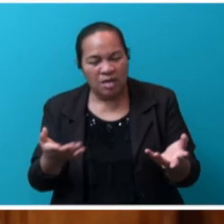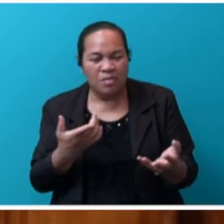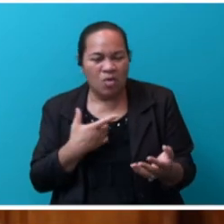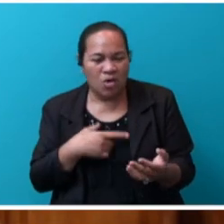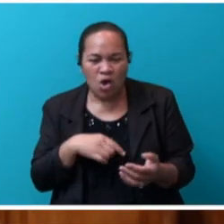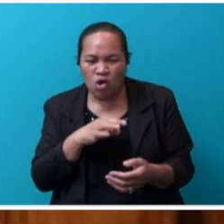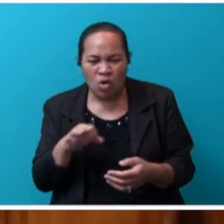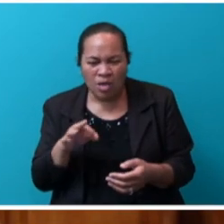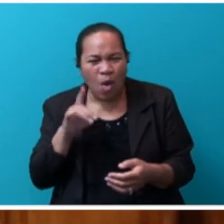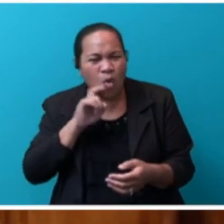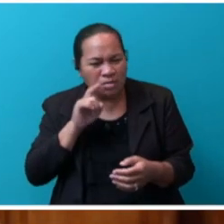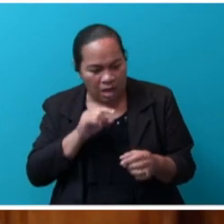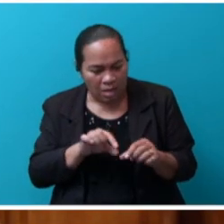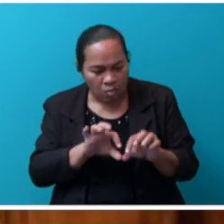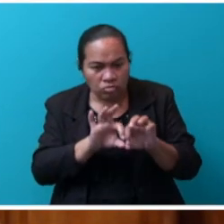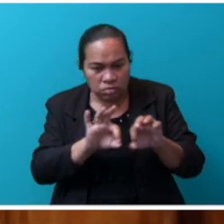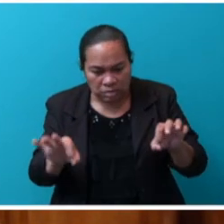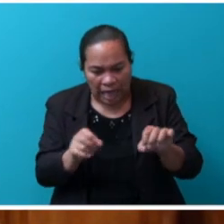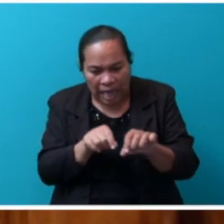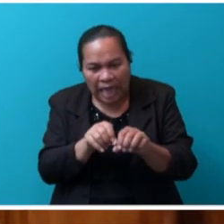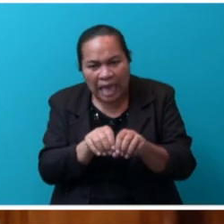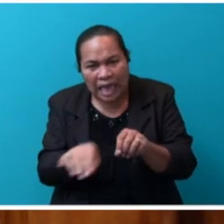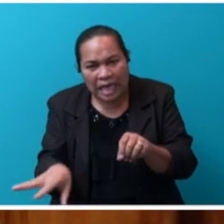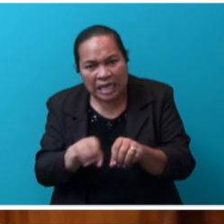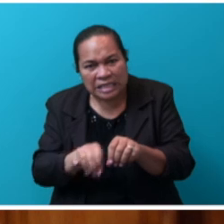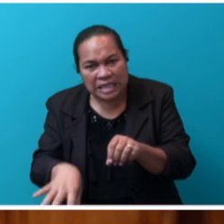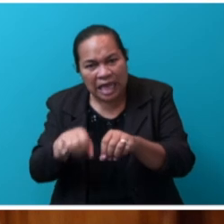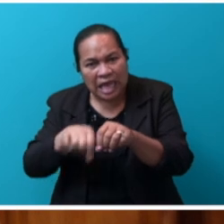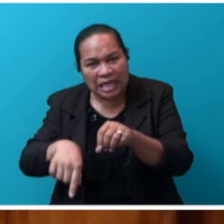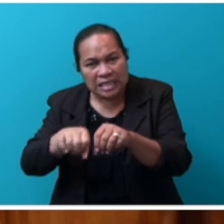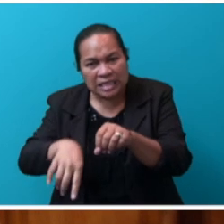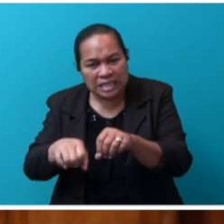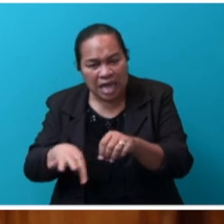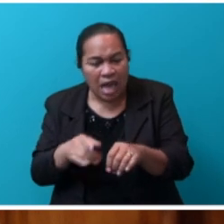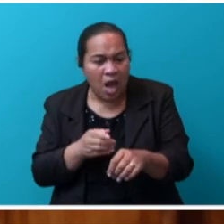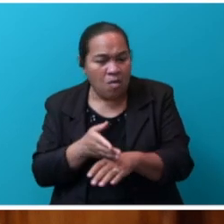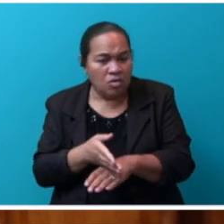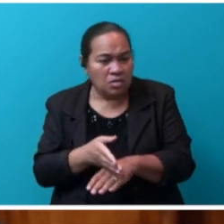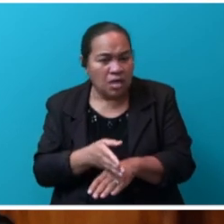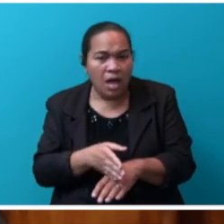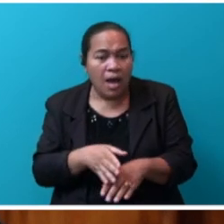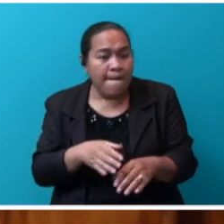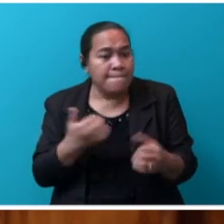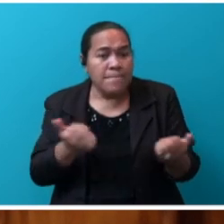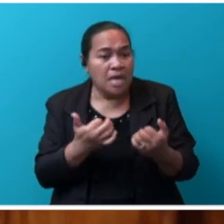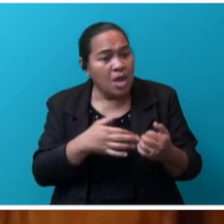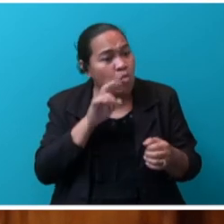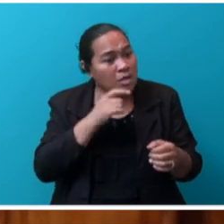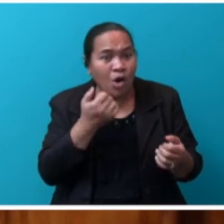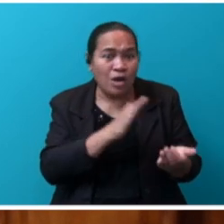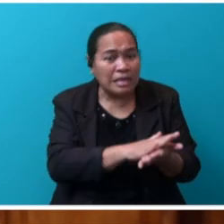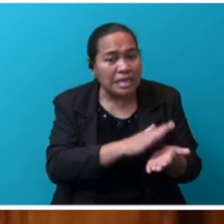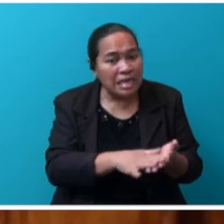water leakage. In simple terms, this means that almost half of the treated water doesn't reach our taps as it gets